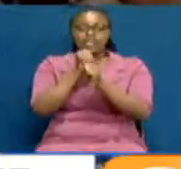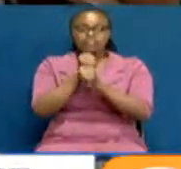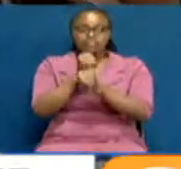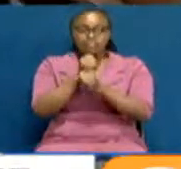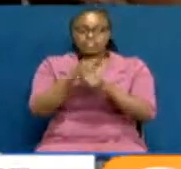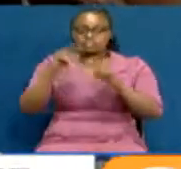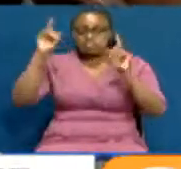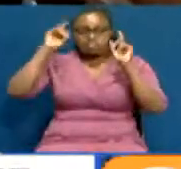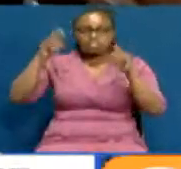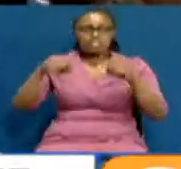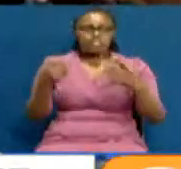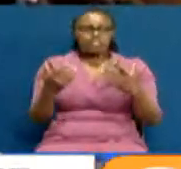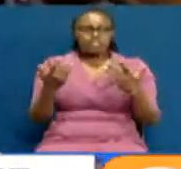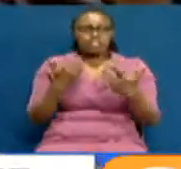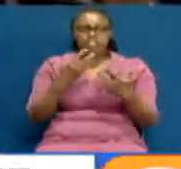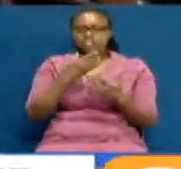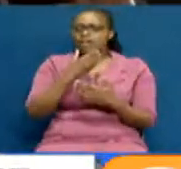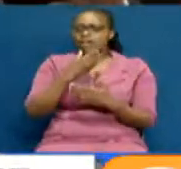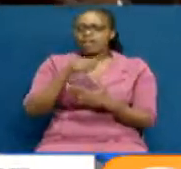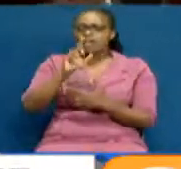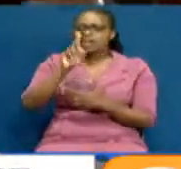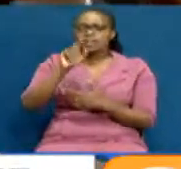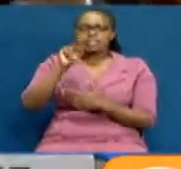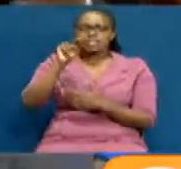to hell with them. Where's Mr. Omari? That's it.